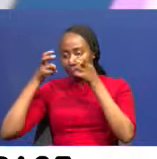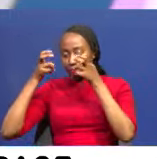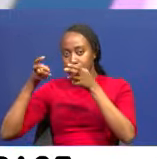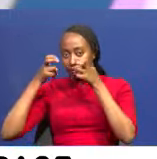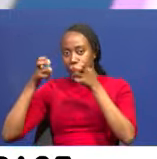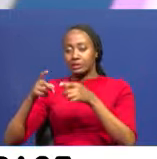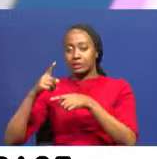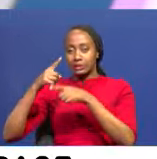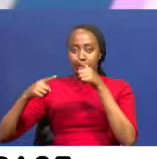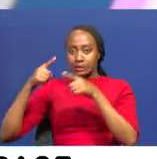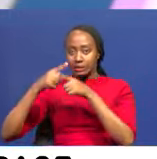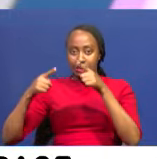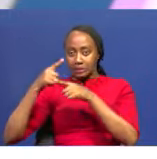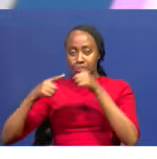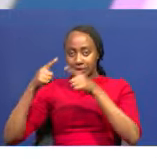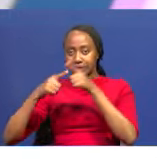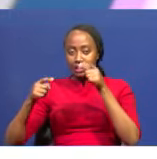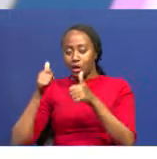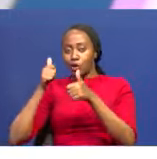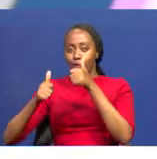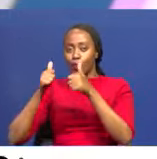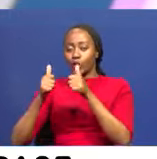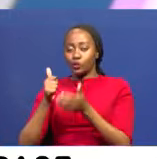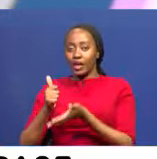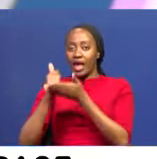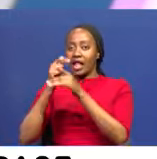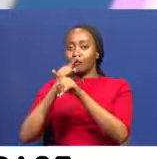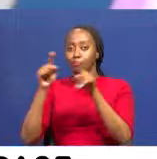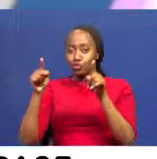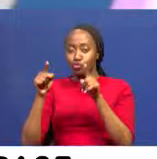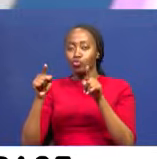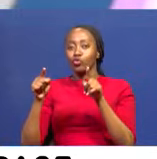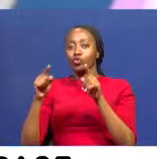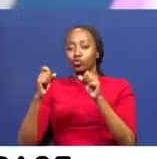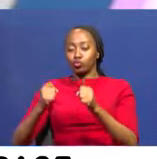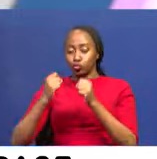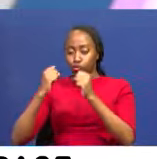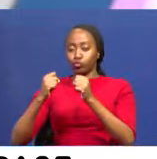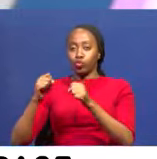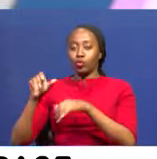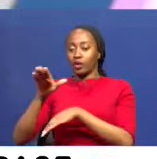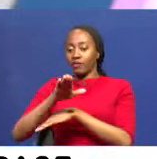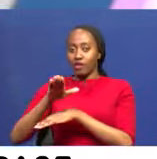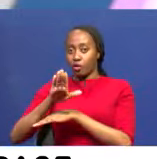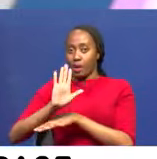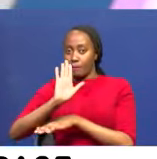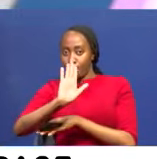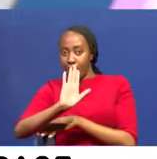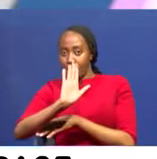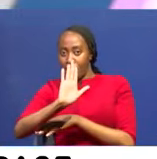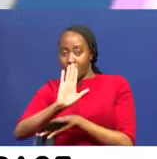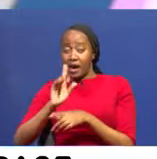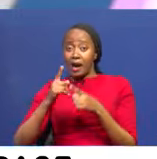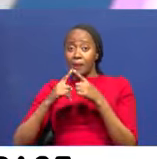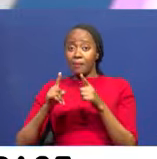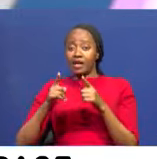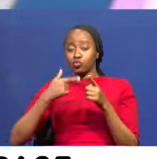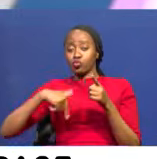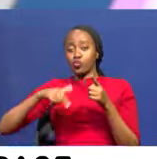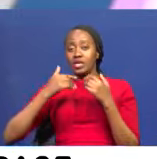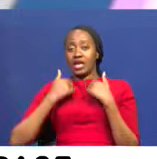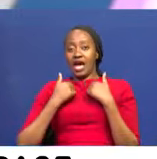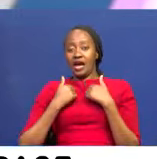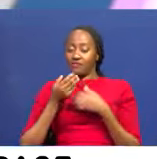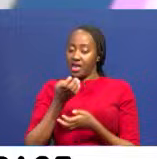soft skills that allow you to operate in the environment that you are in. So we are